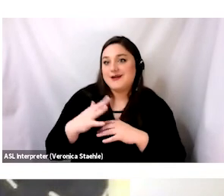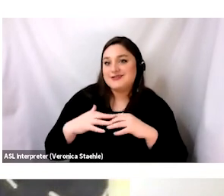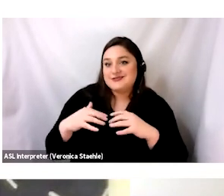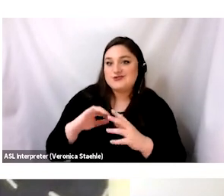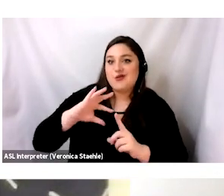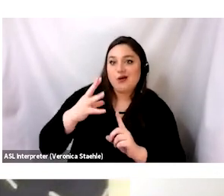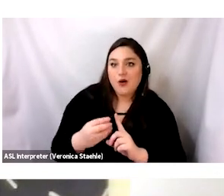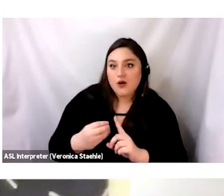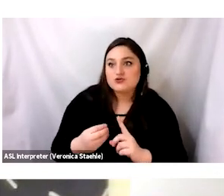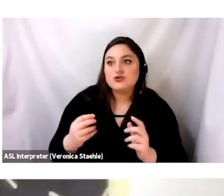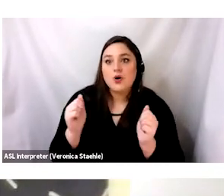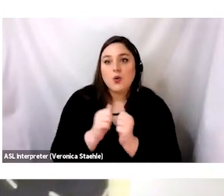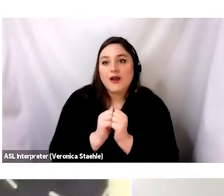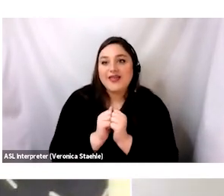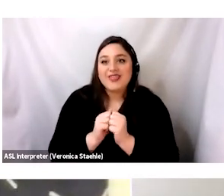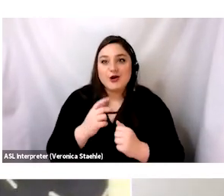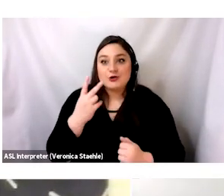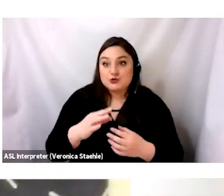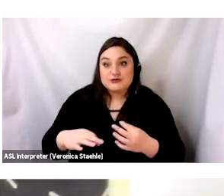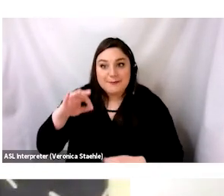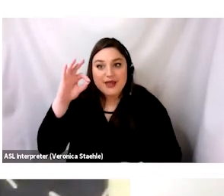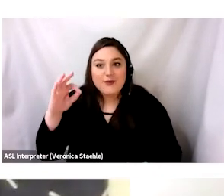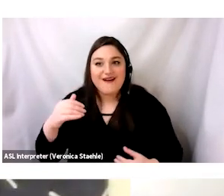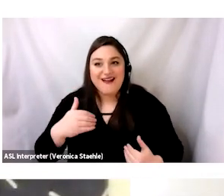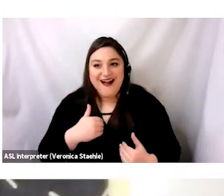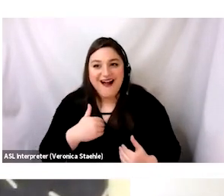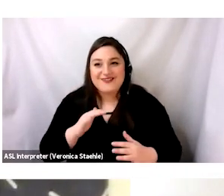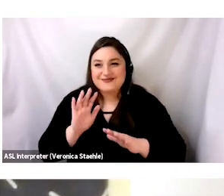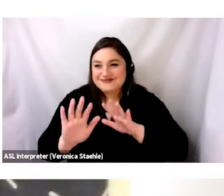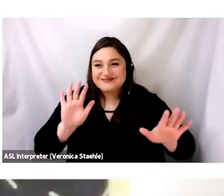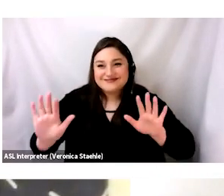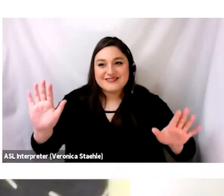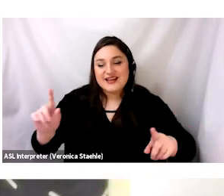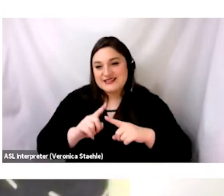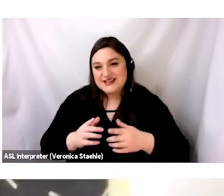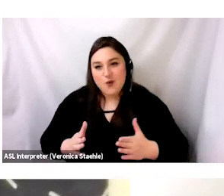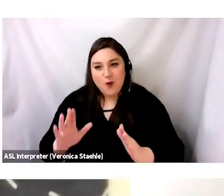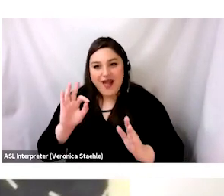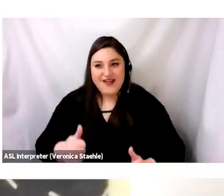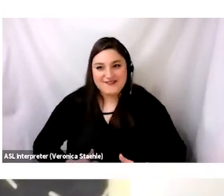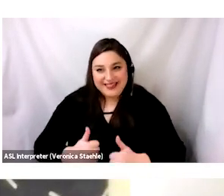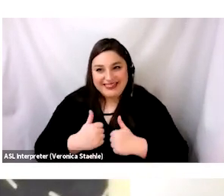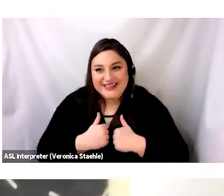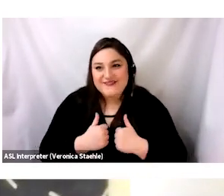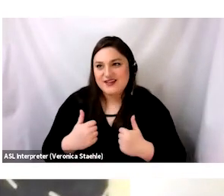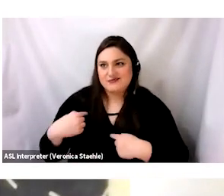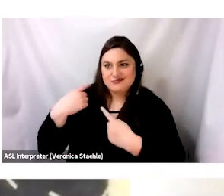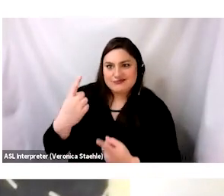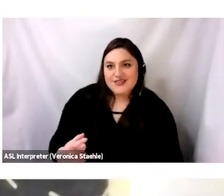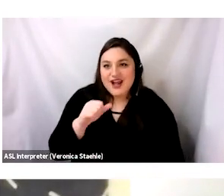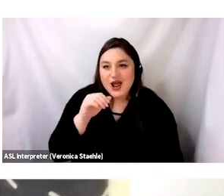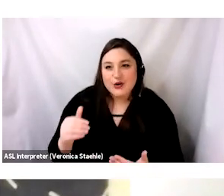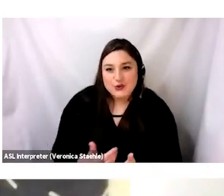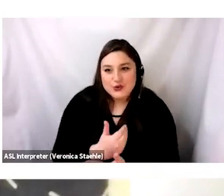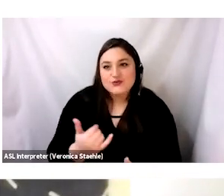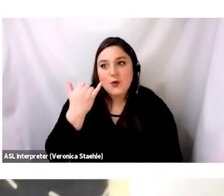cultures with two spirits or whatever, like there are all these different ways of being that have existed. And so by